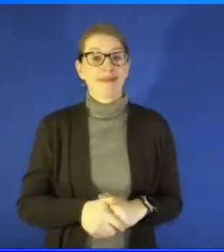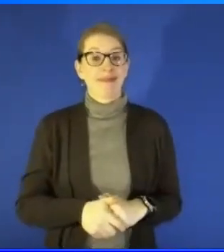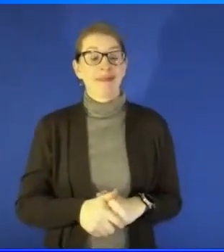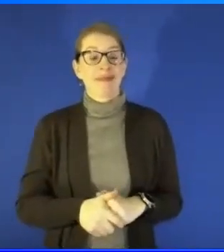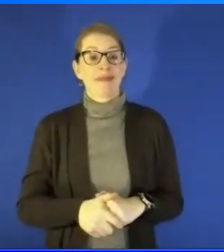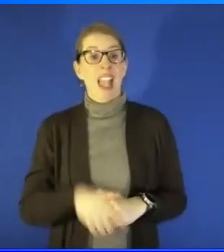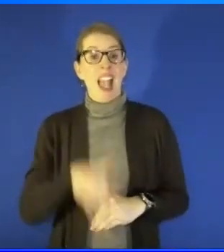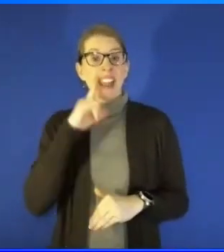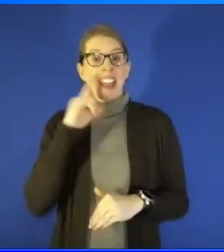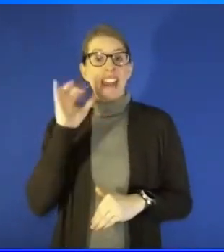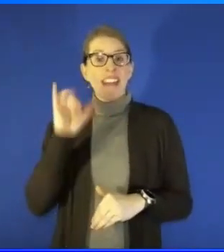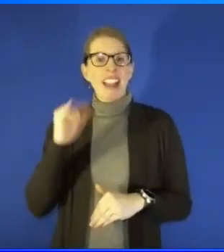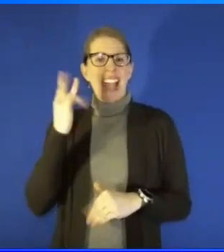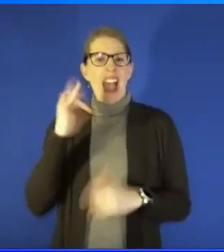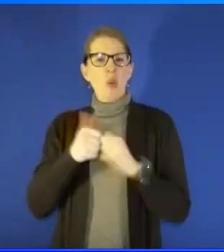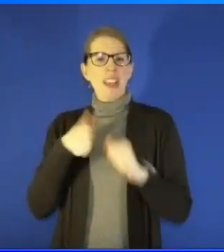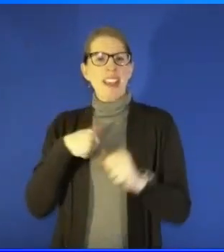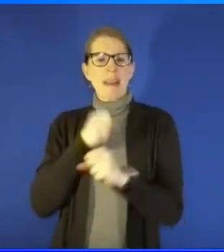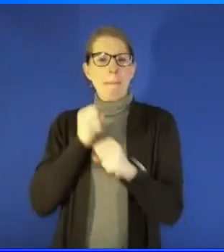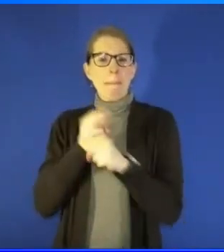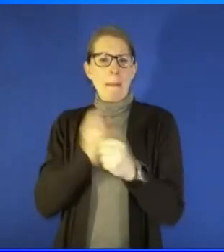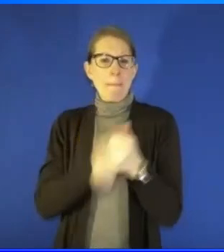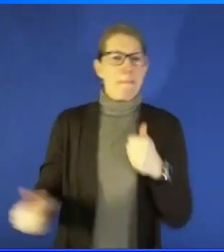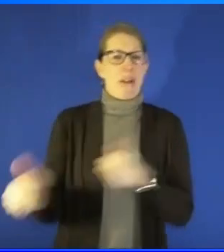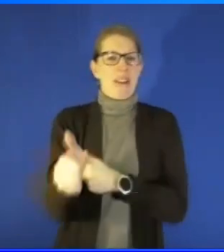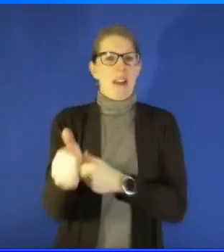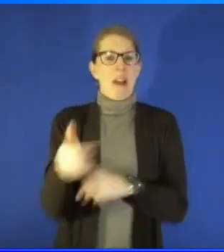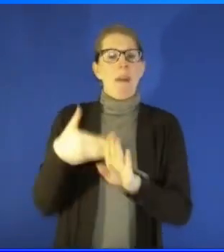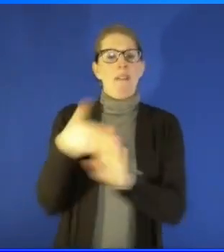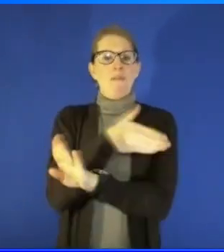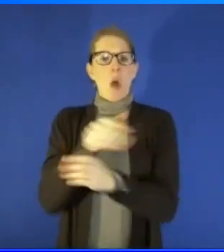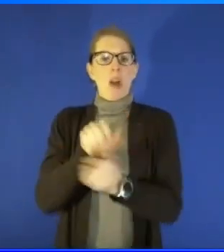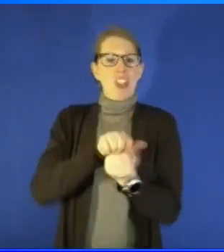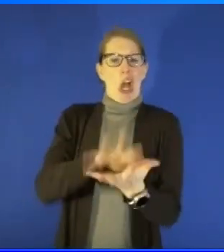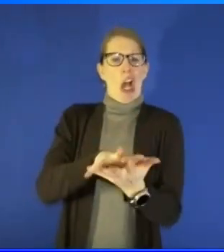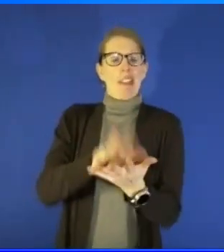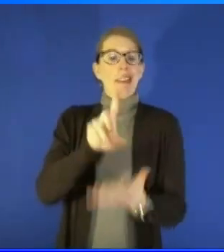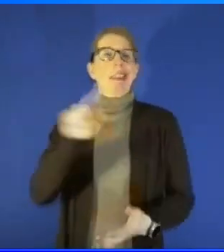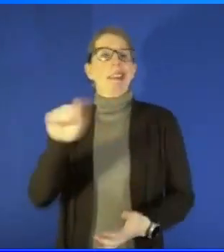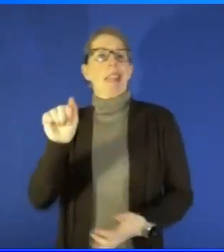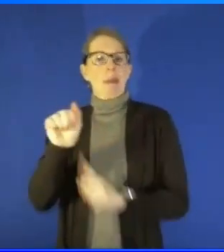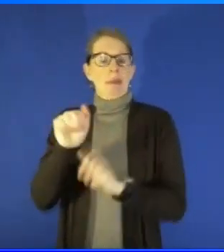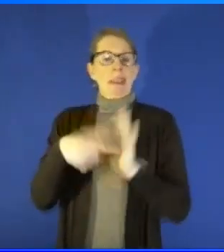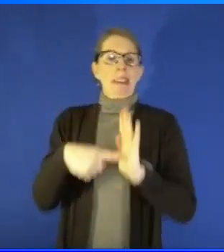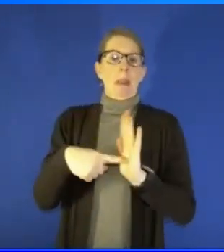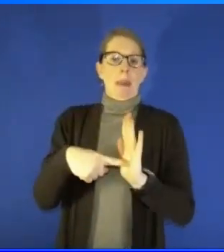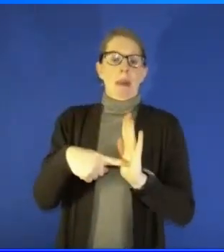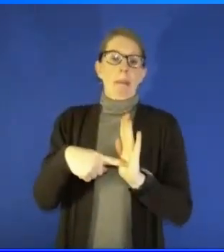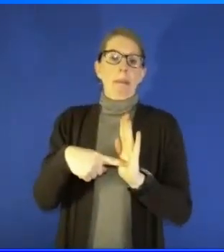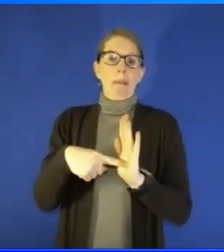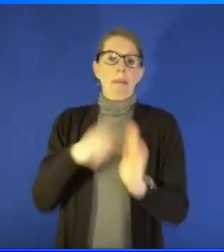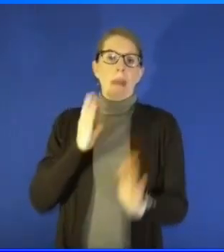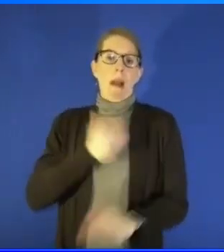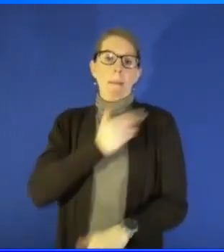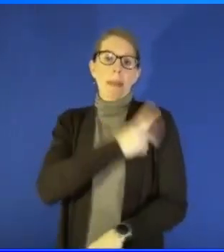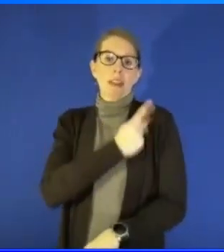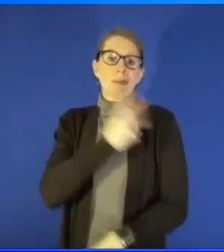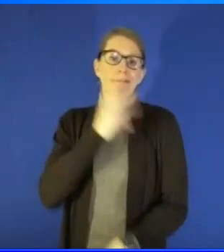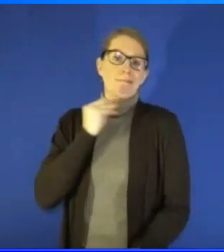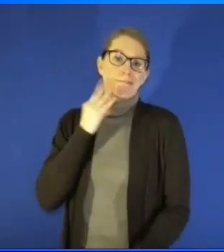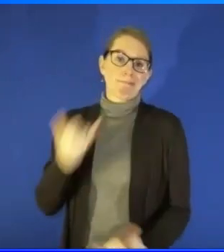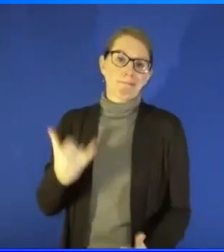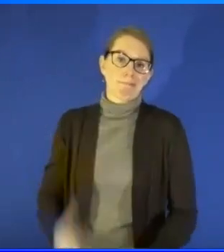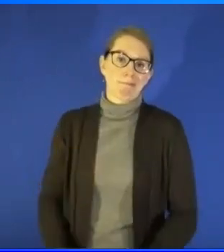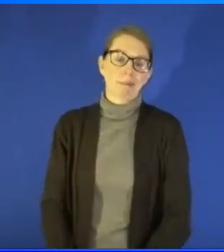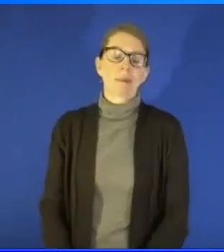this before it really causes the disabling symptoms that our patients are experiencing now, as